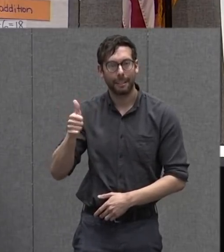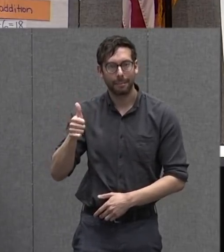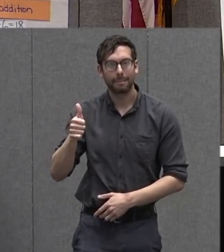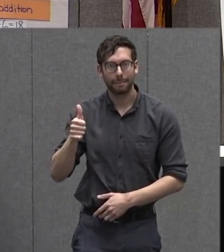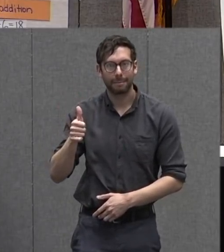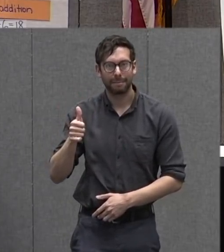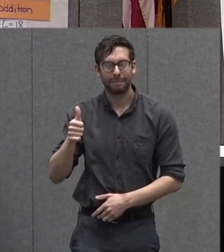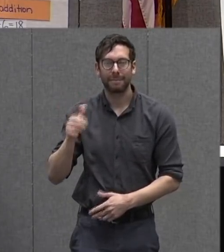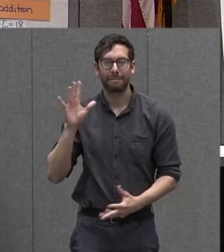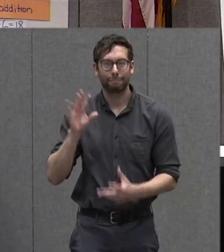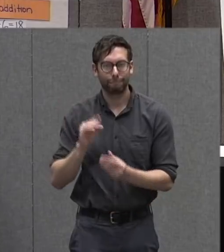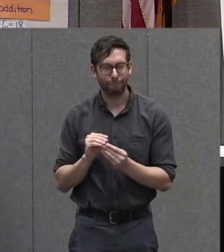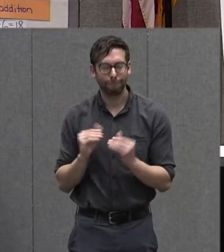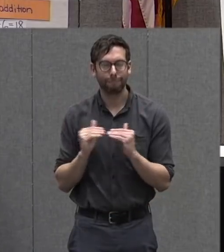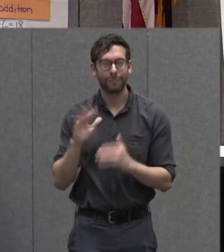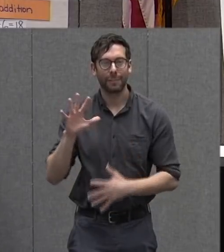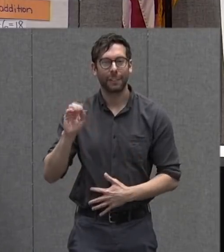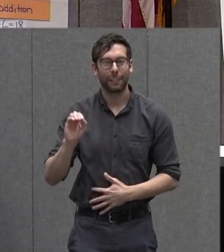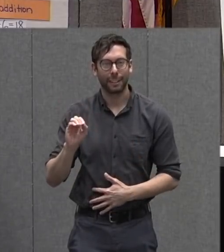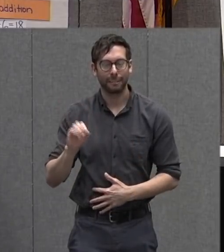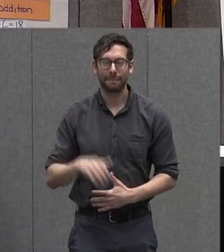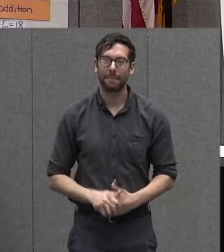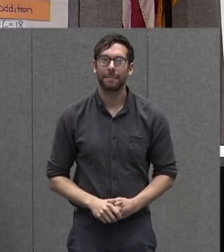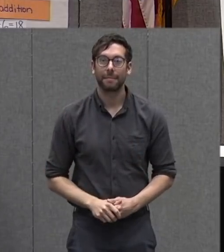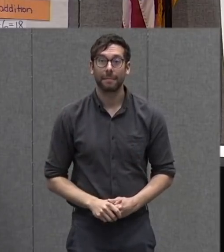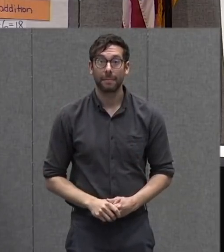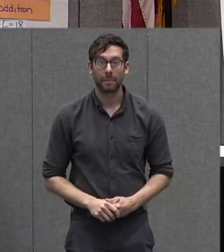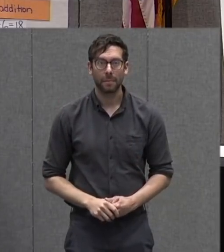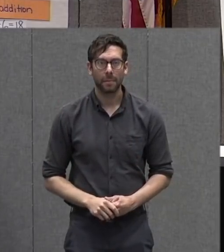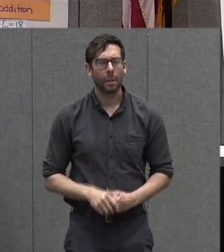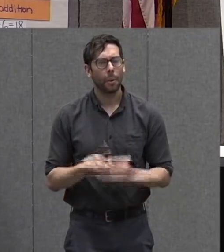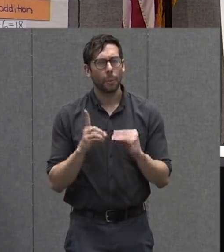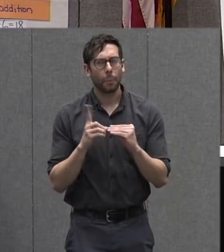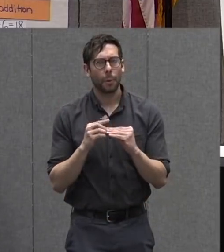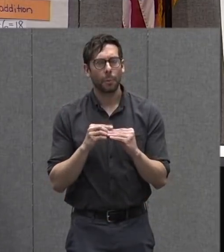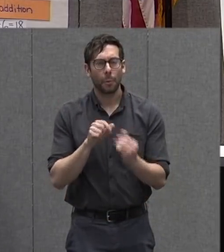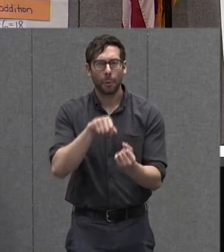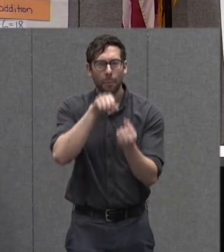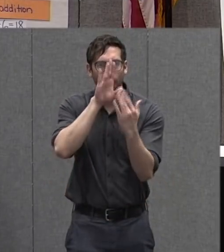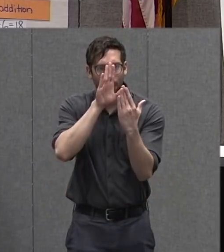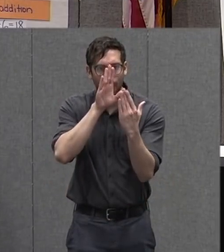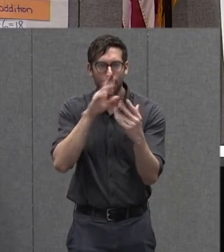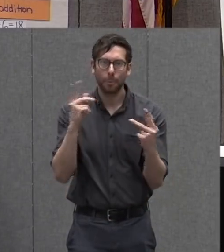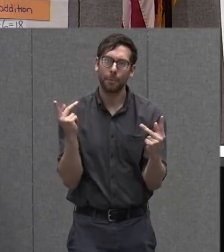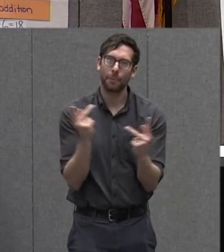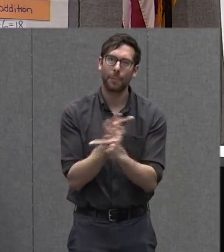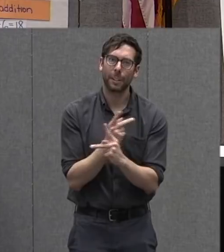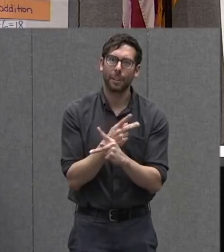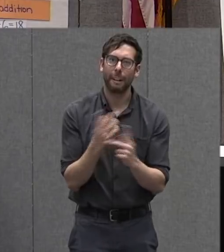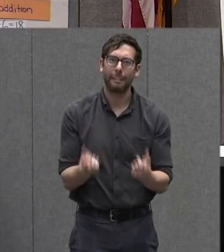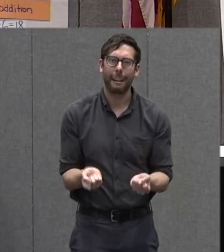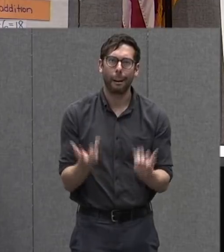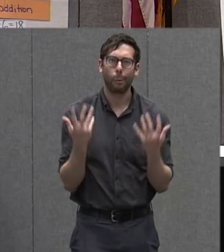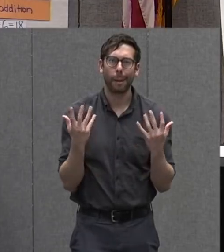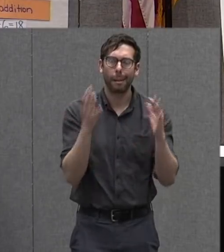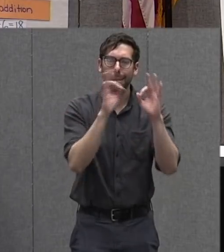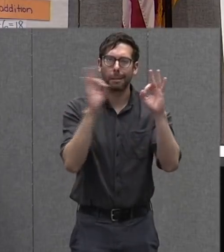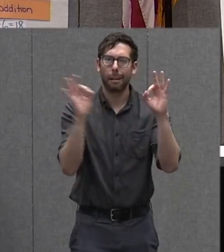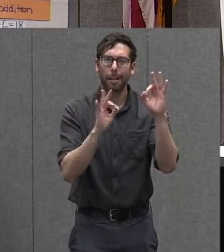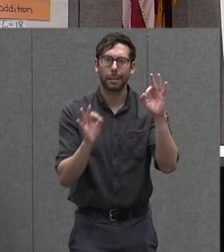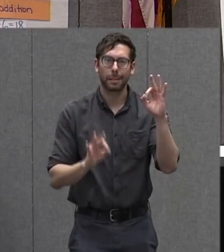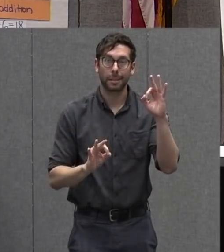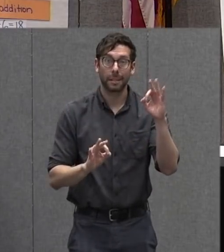just one more way that we could figure out how many dots there are here. Do you remember the first pattern we looked at